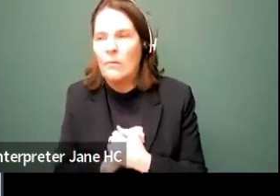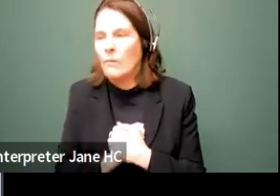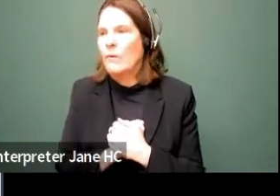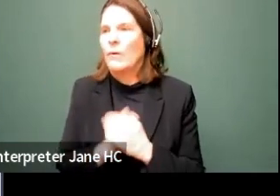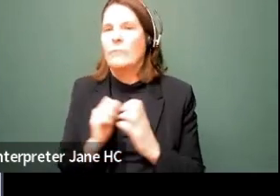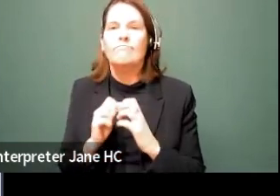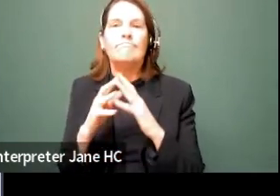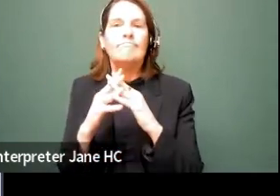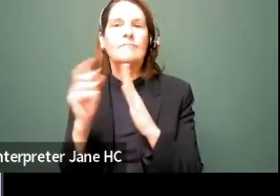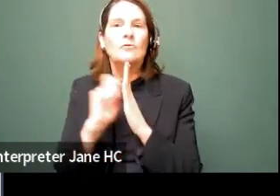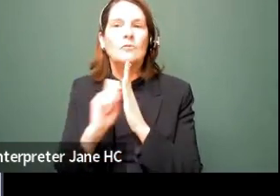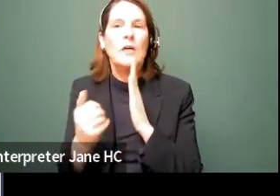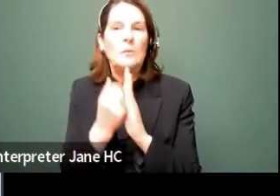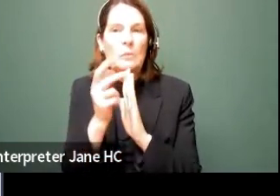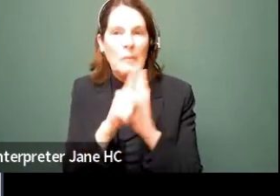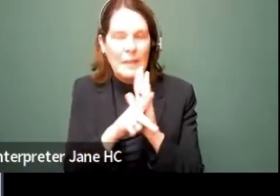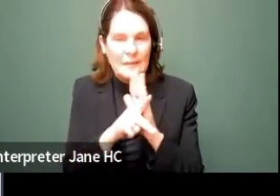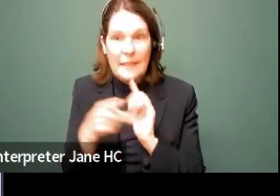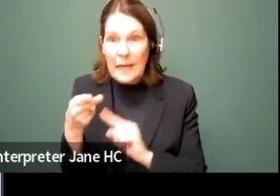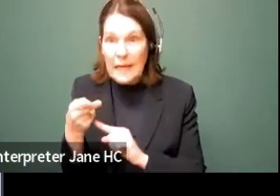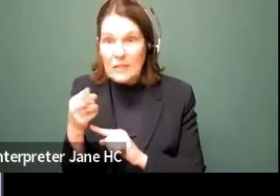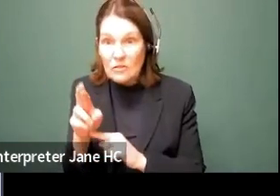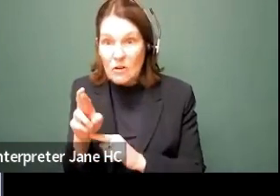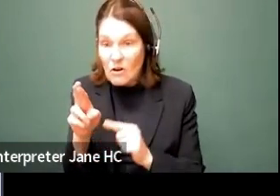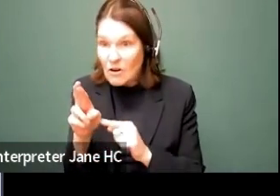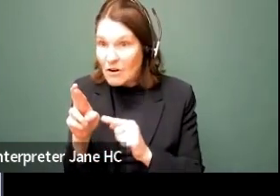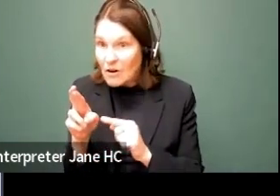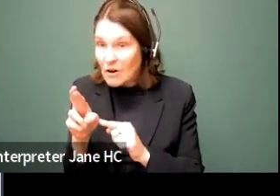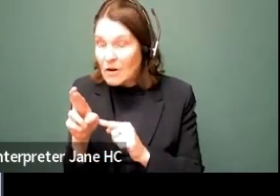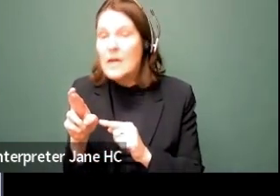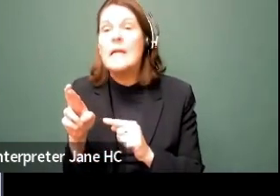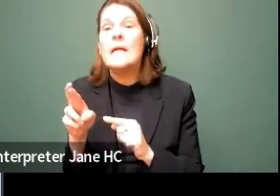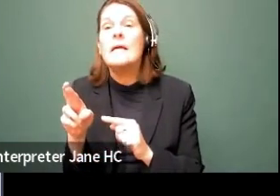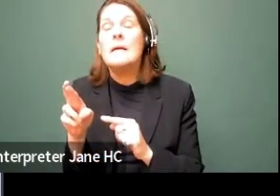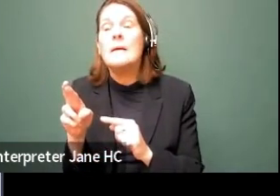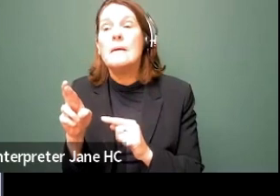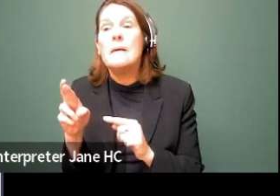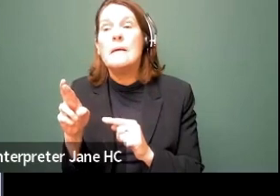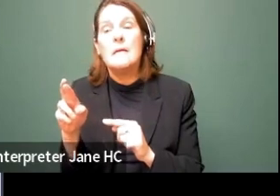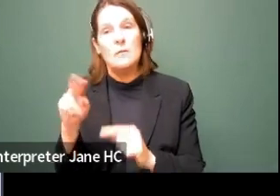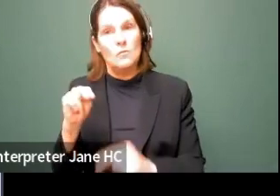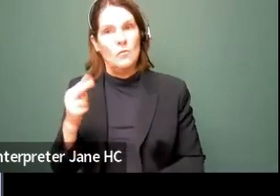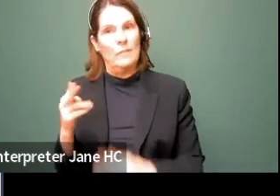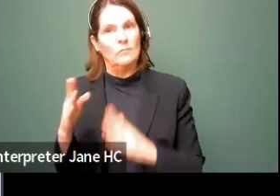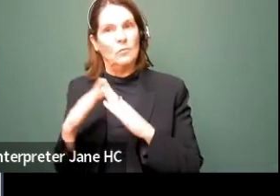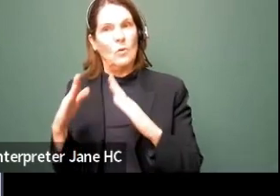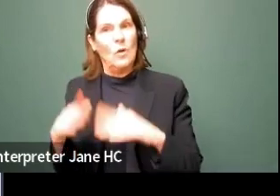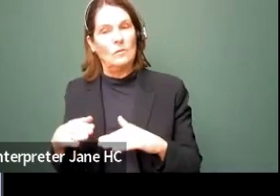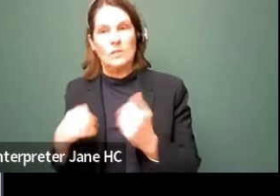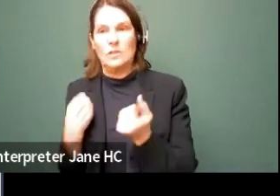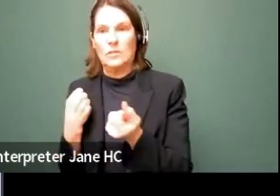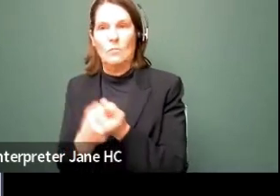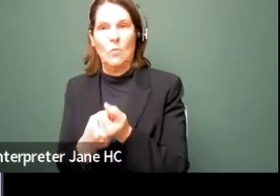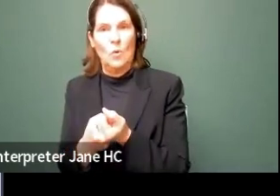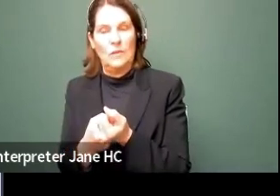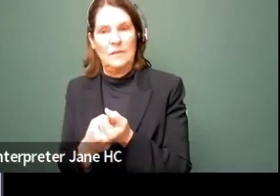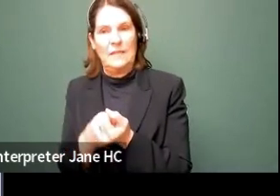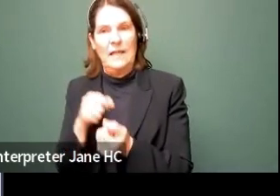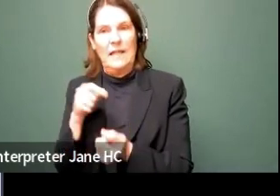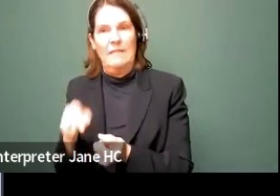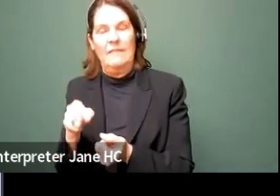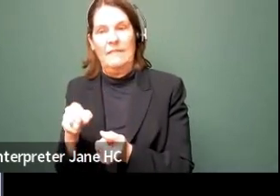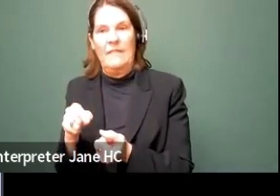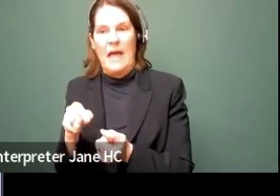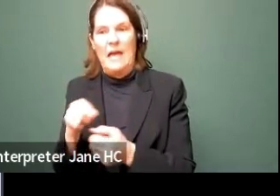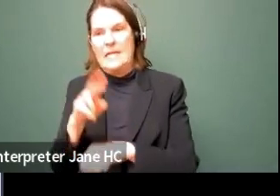policy. A House resolution would be something along the lines of the New Hampshire House supports the nation